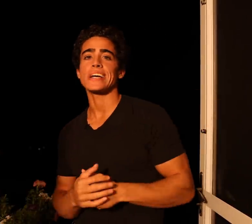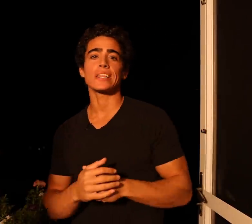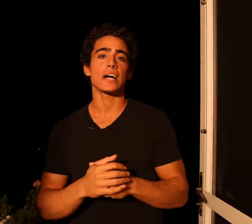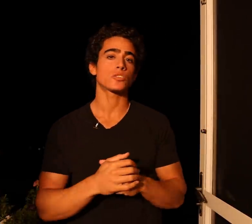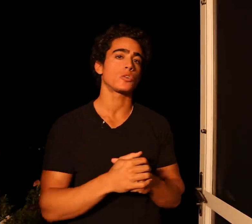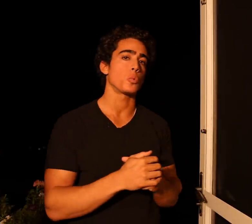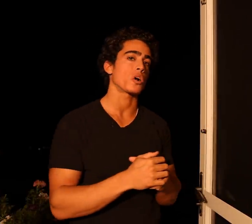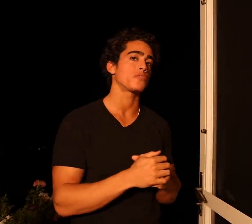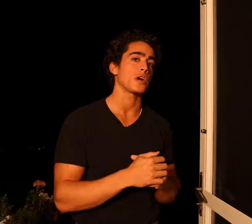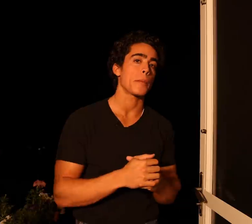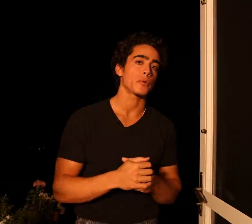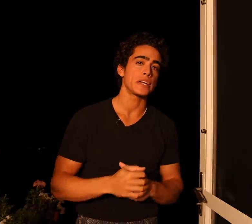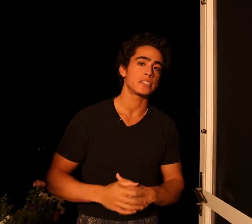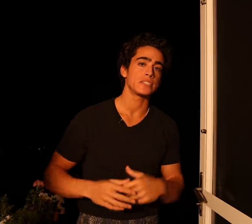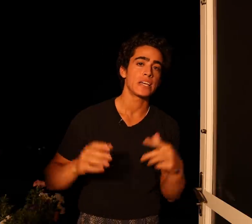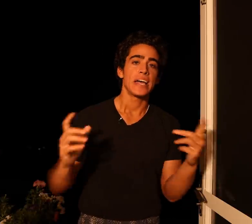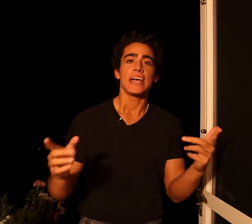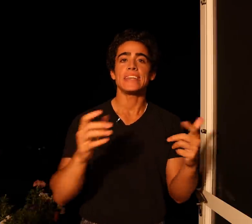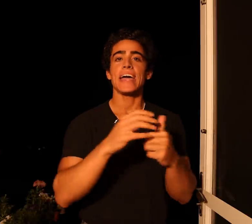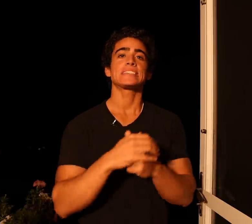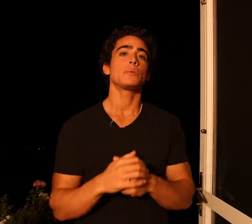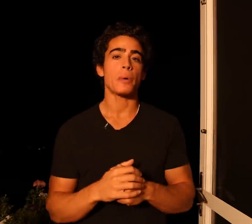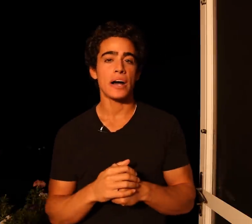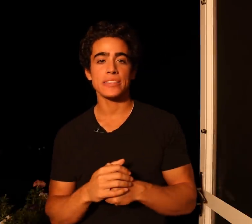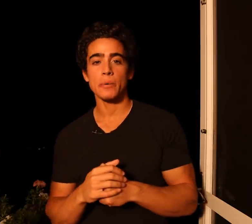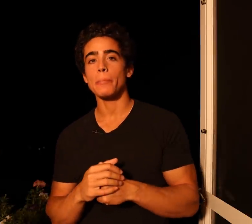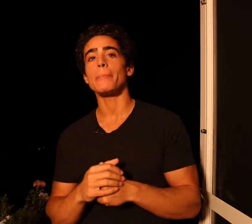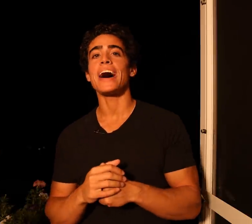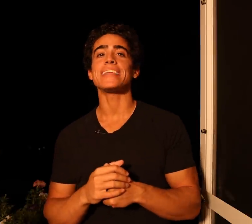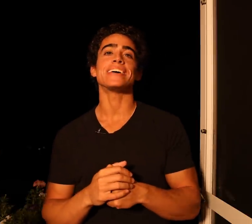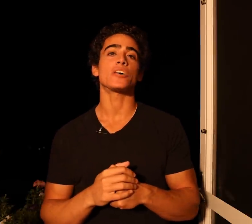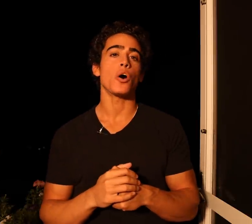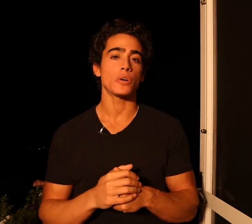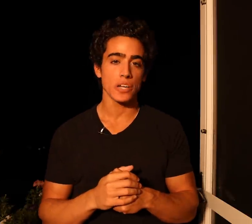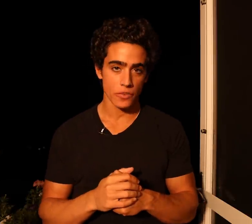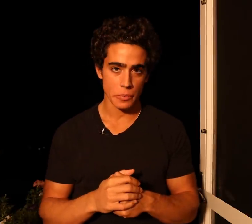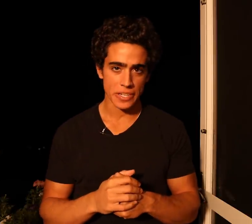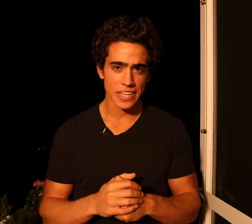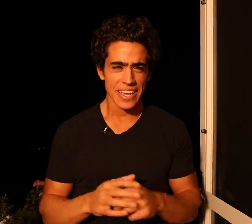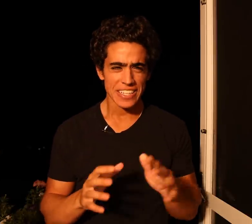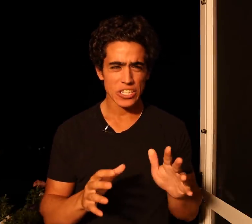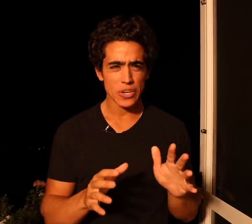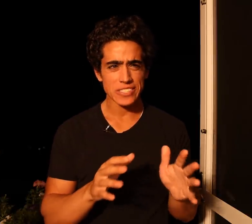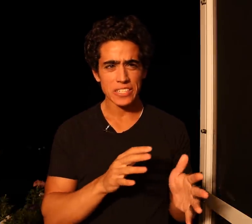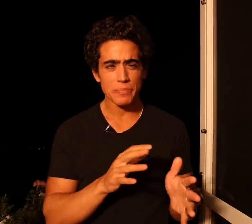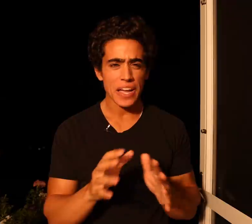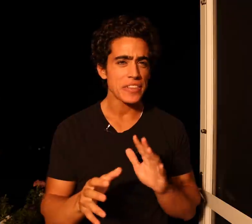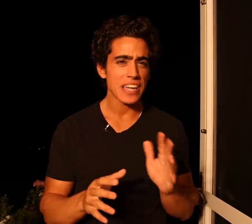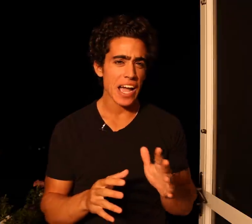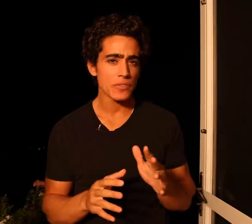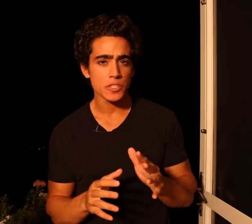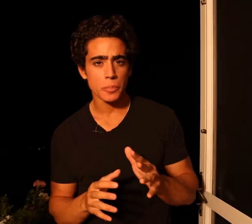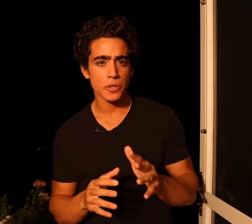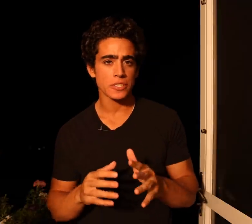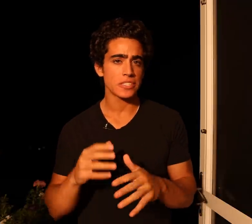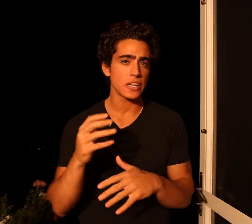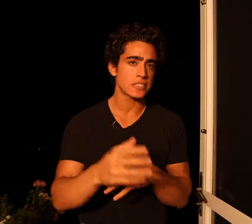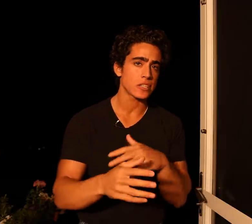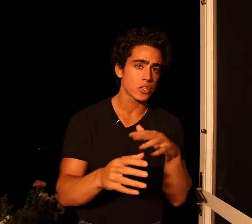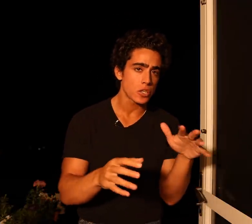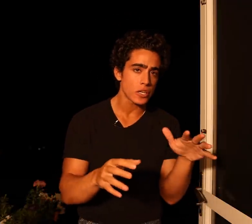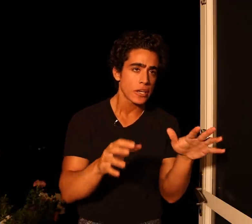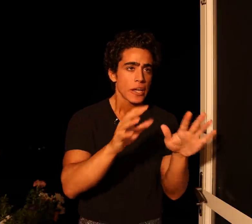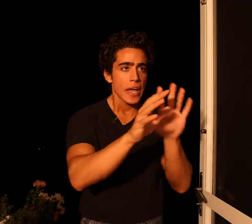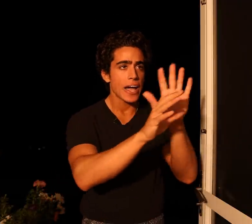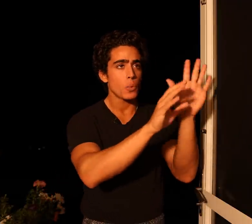own psychological warfare operations enacted upon them by their own government. It's interesting how the average person